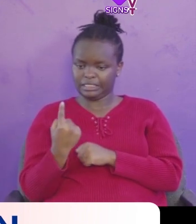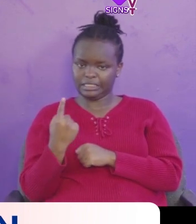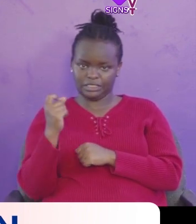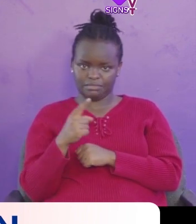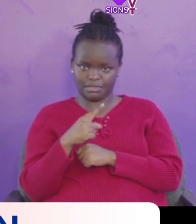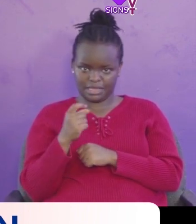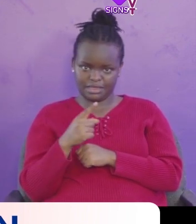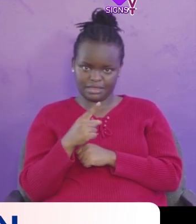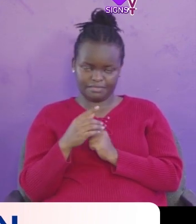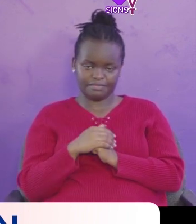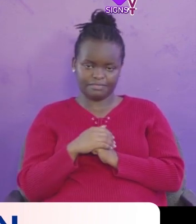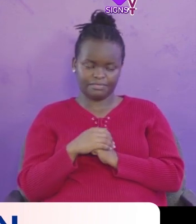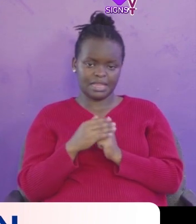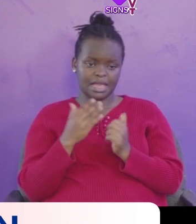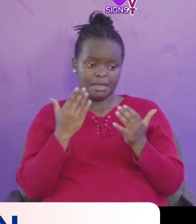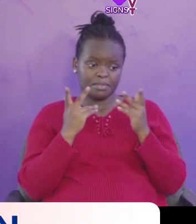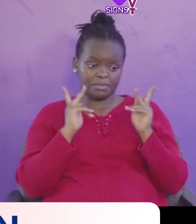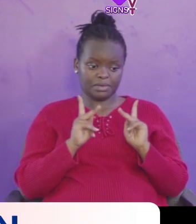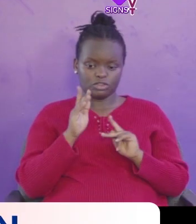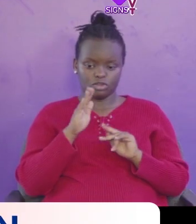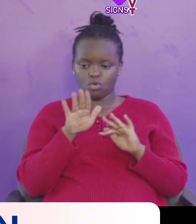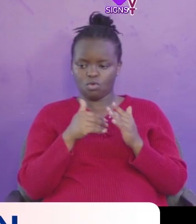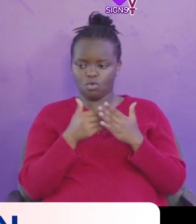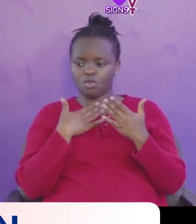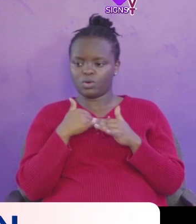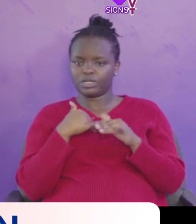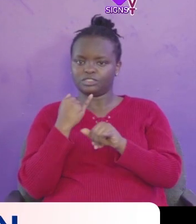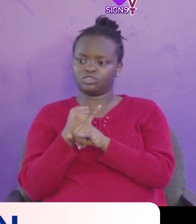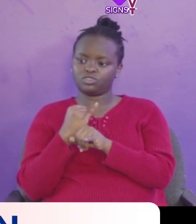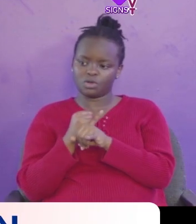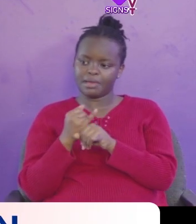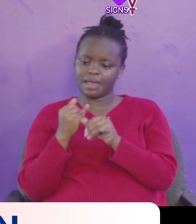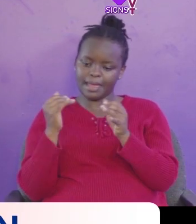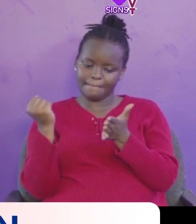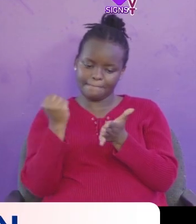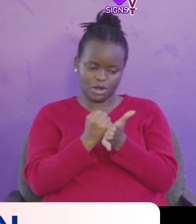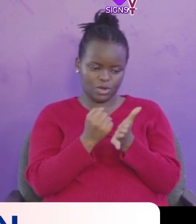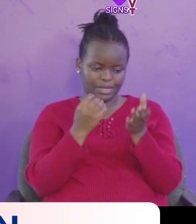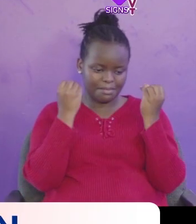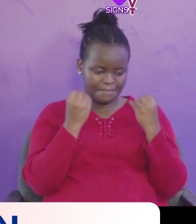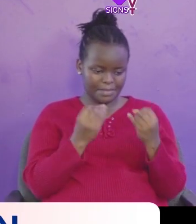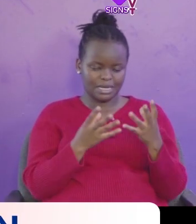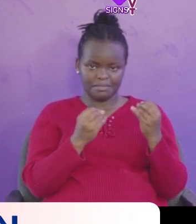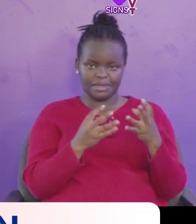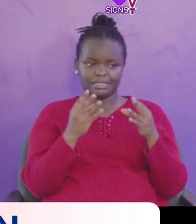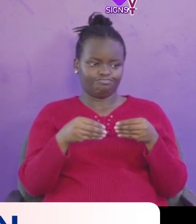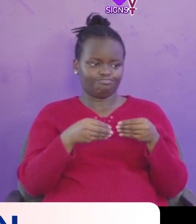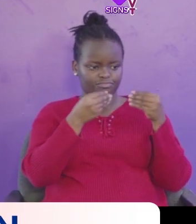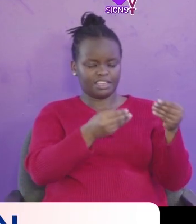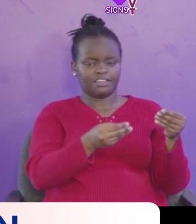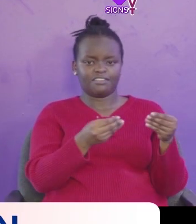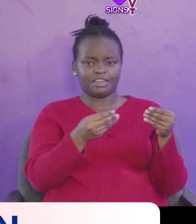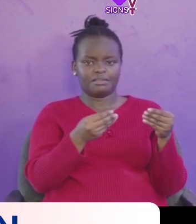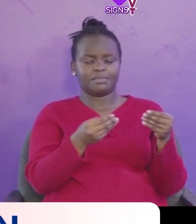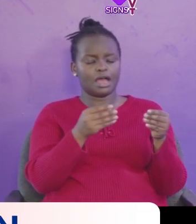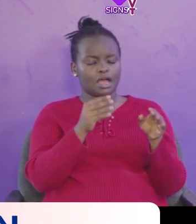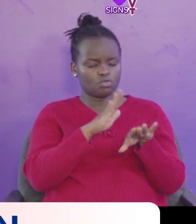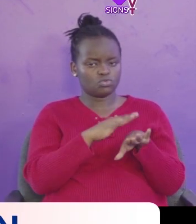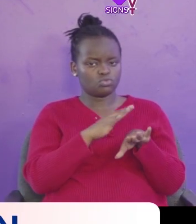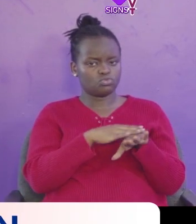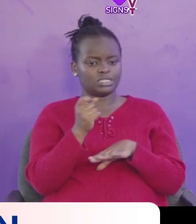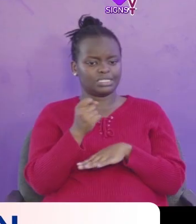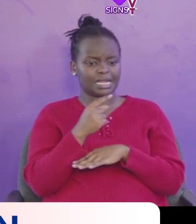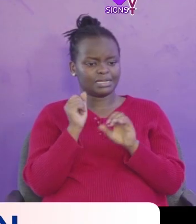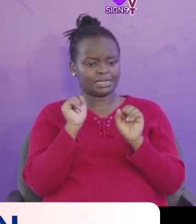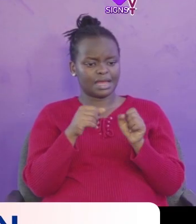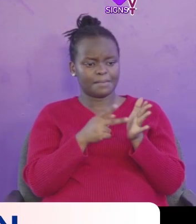Juu tunataka maybe tuseme kila mtu anataka job, si ndio? Employ as many as you can, then give them an affordable salary. Inye mtu anaweza lipa school